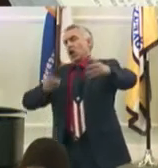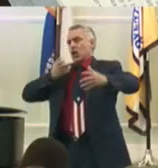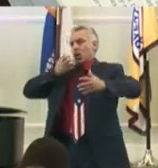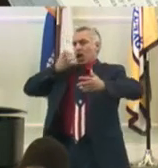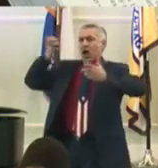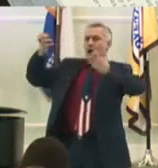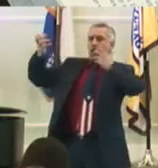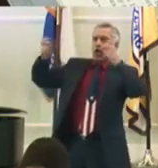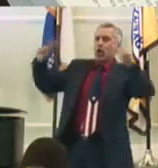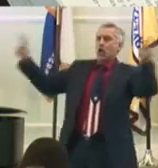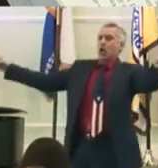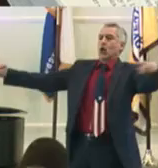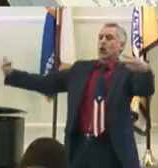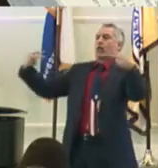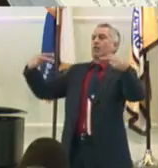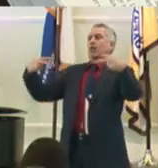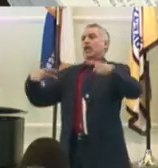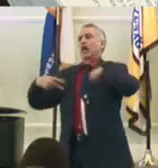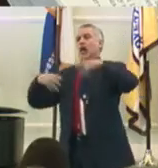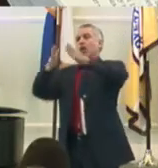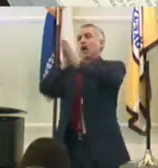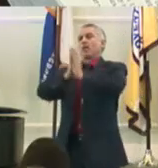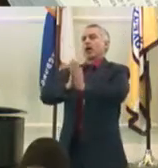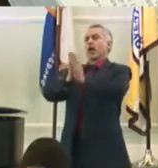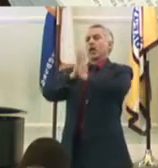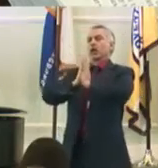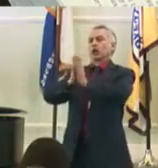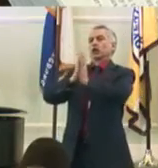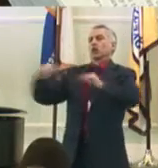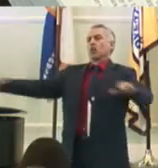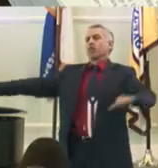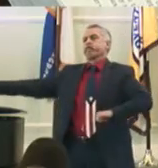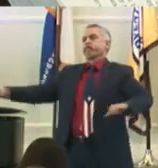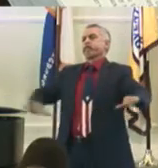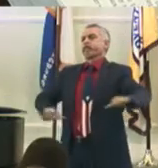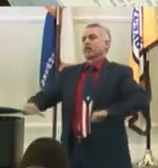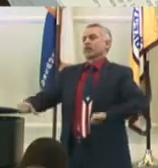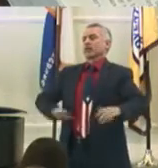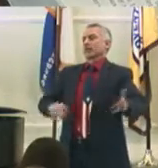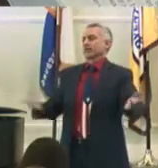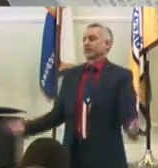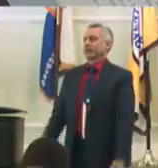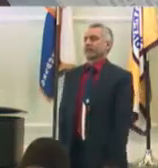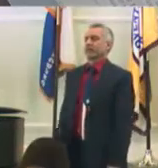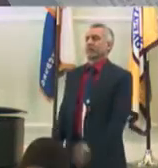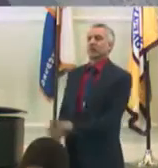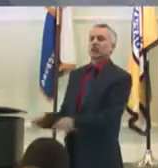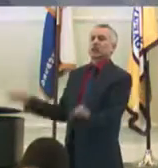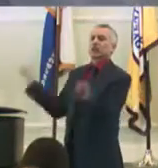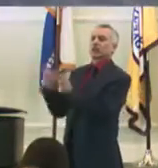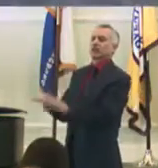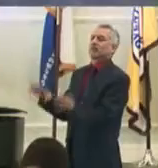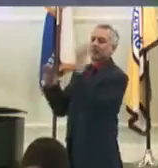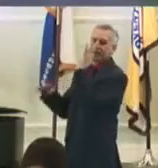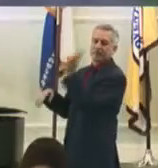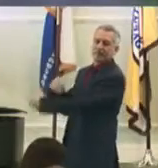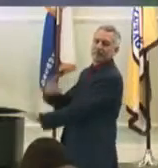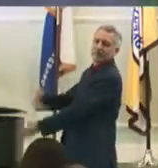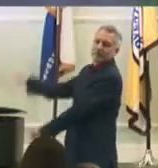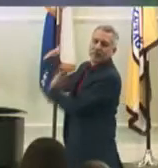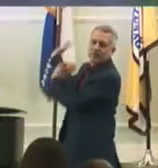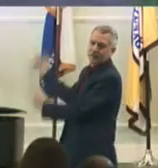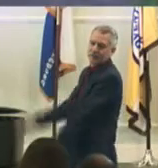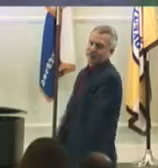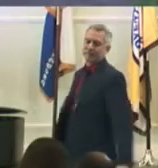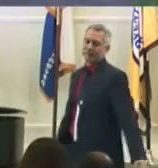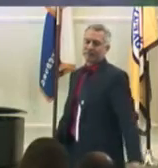be seen of men. Verily I say unto you, they have their reward. He talks a lot about prayer there. He talks about